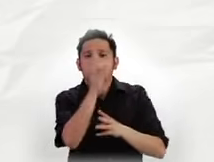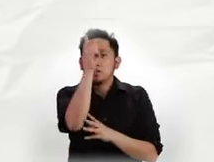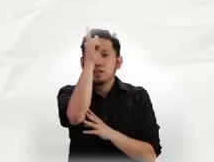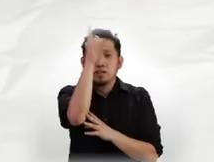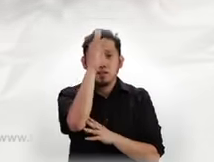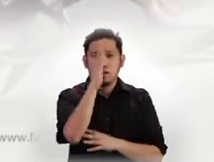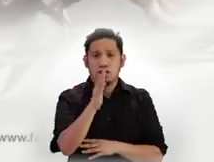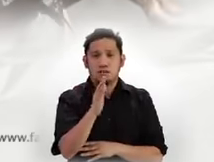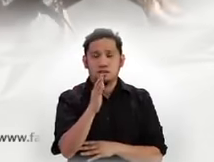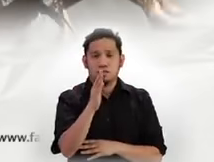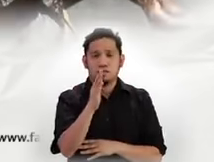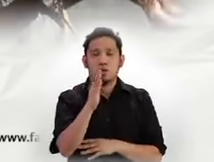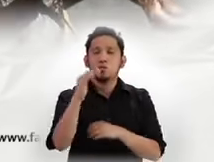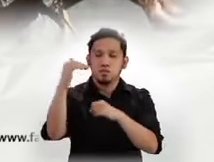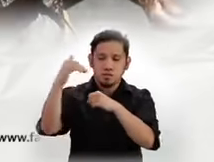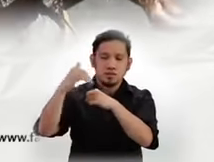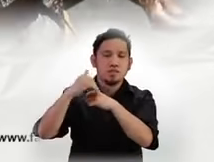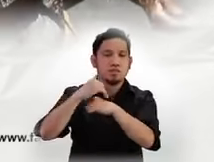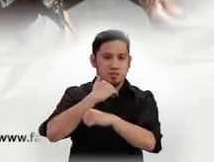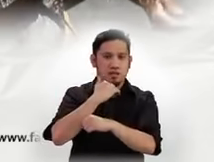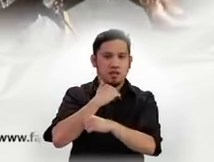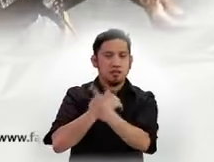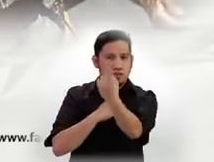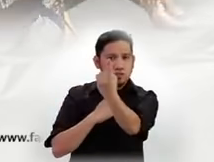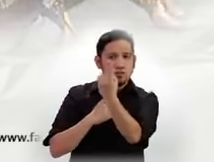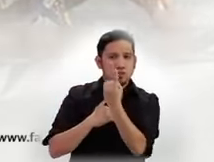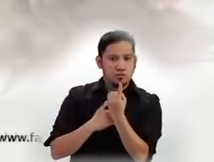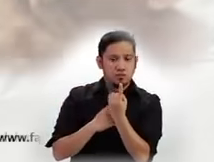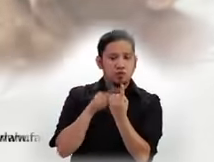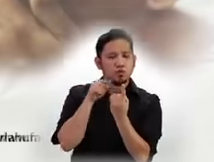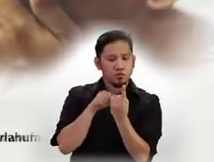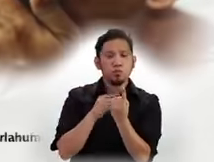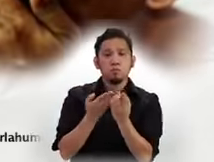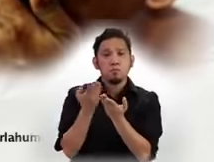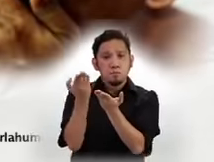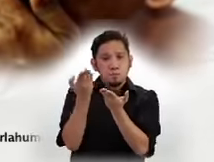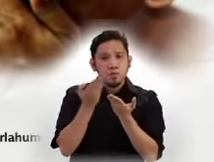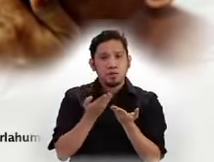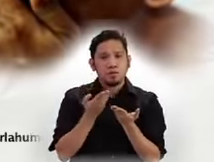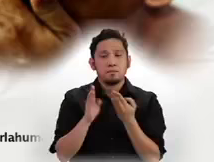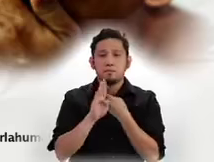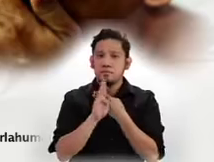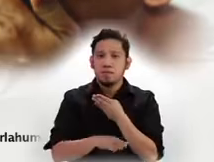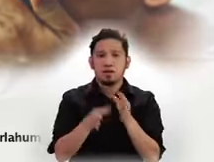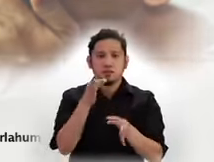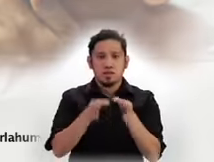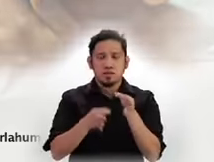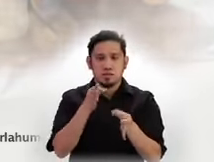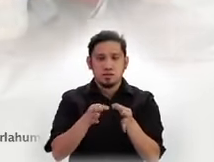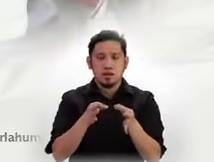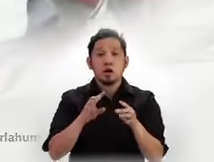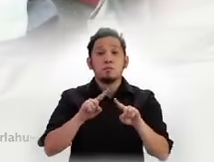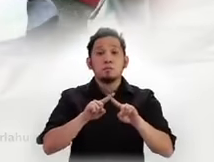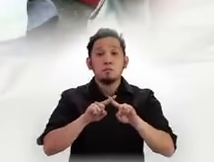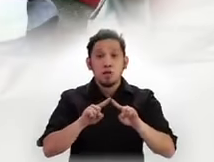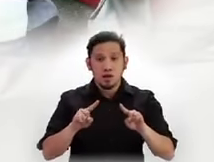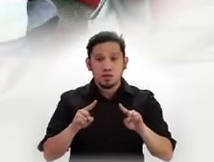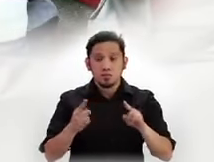God will send someone to restore justice. But He will be one